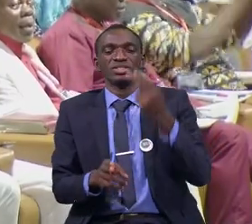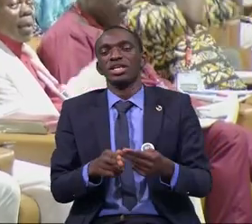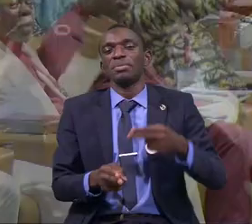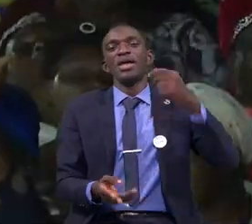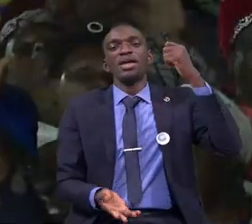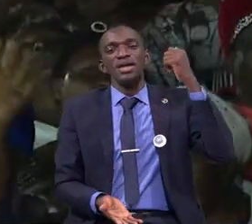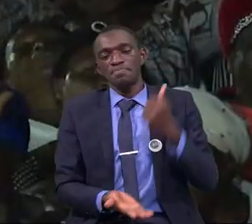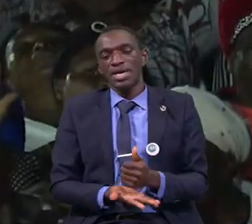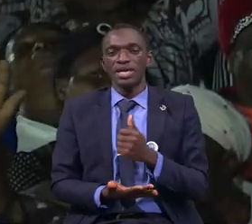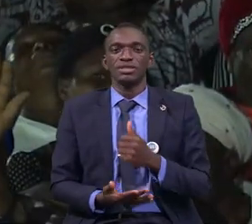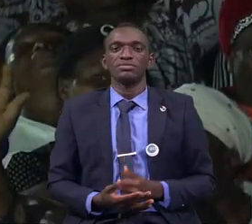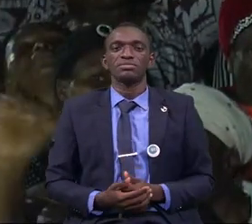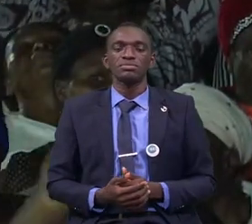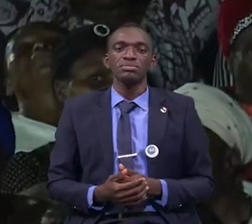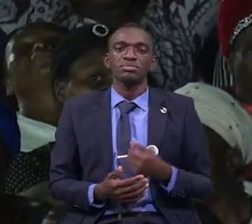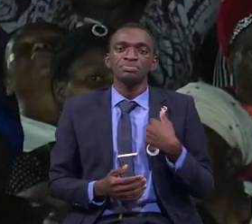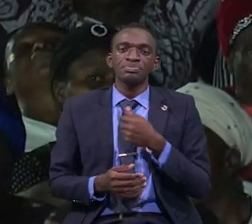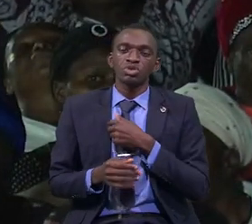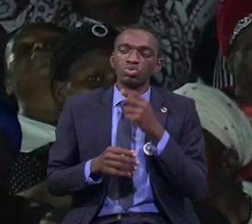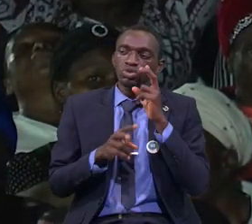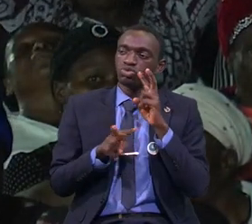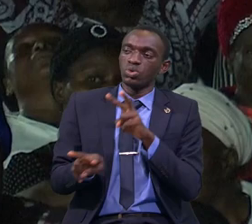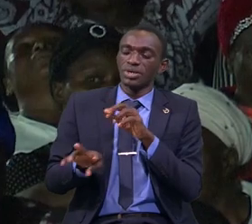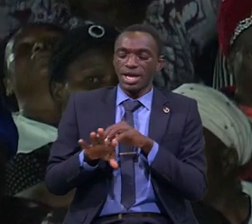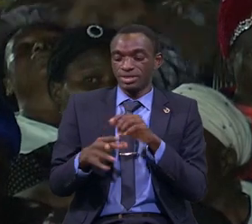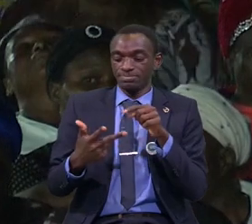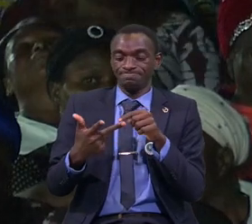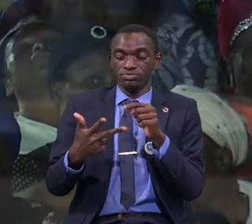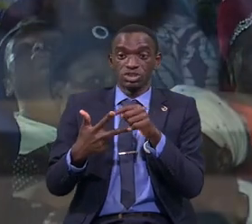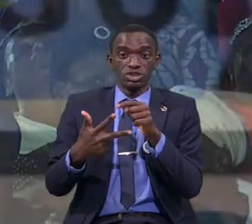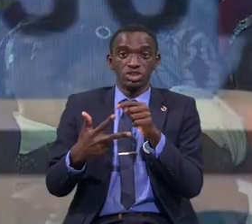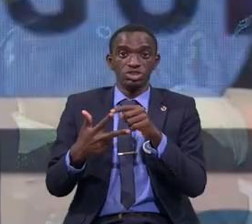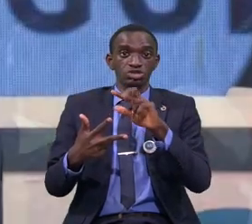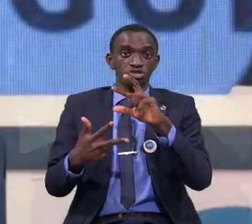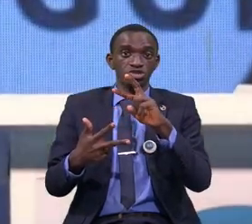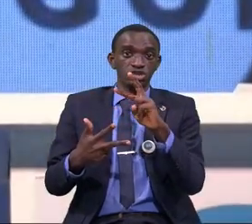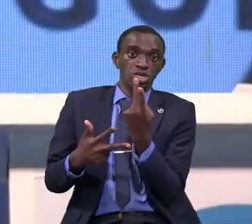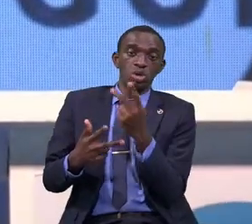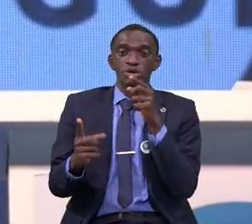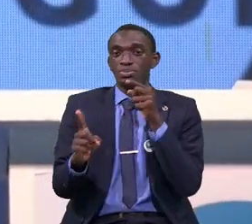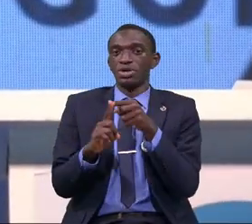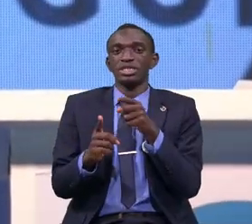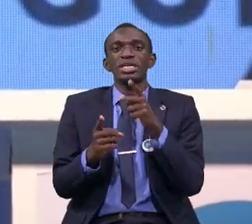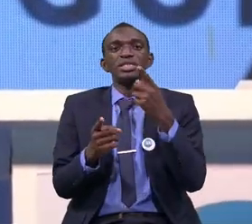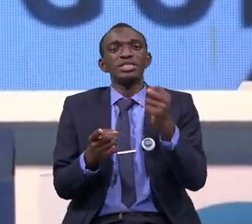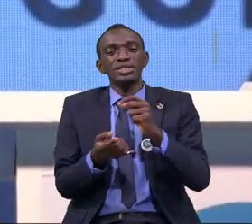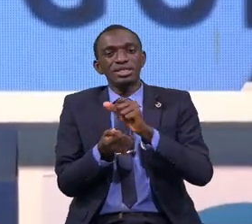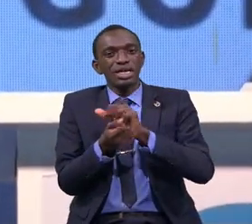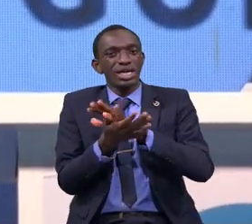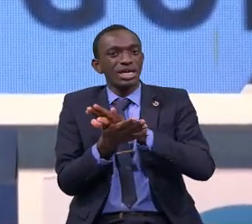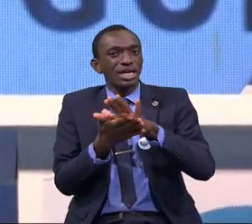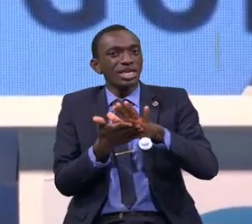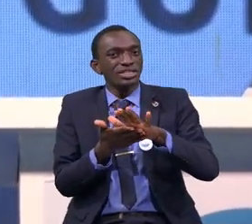Amen. We're looking at point number two. The cleansing cure for